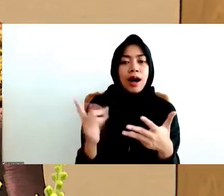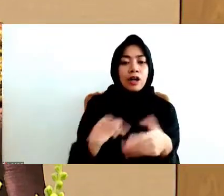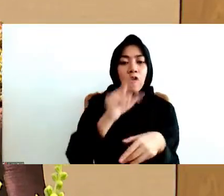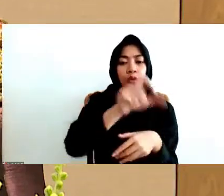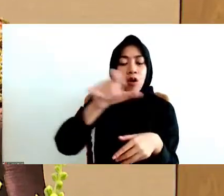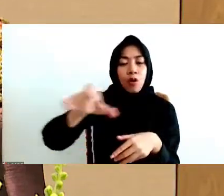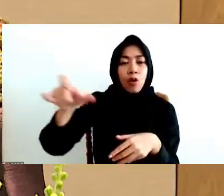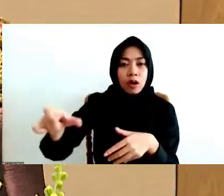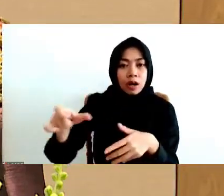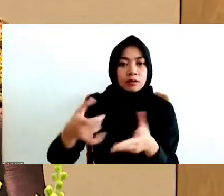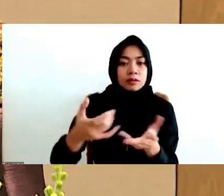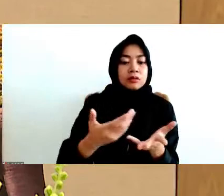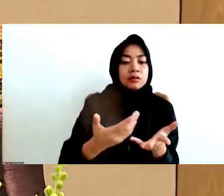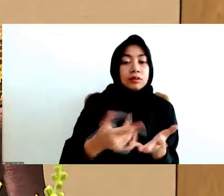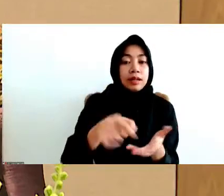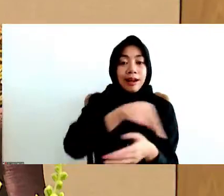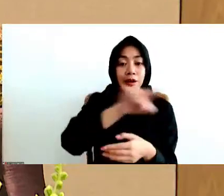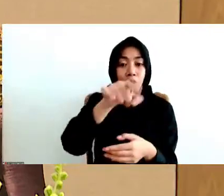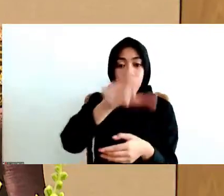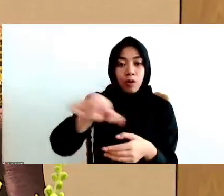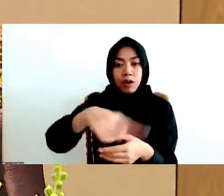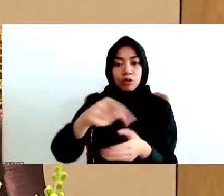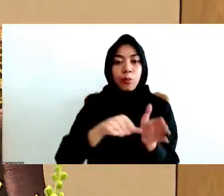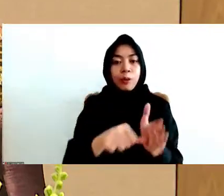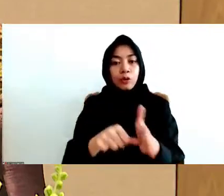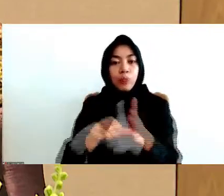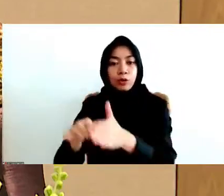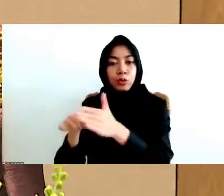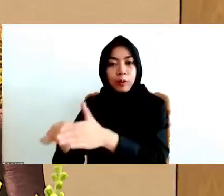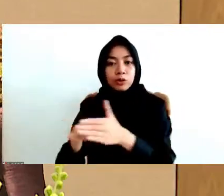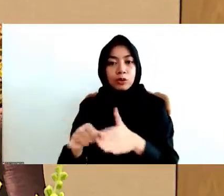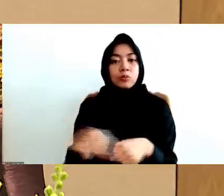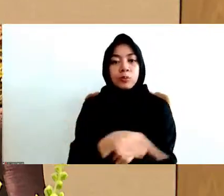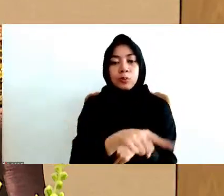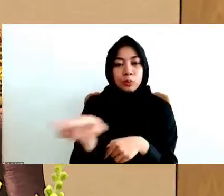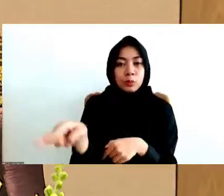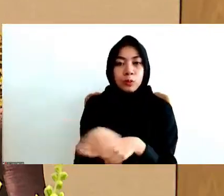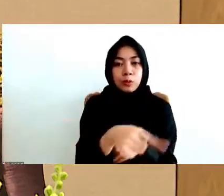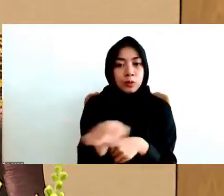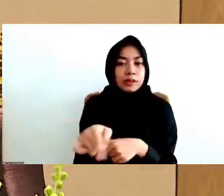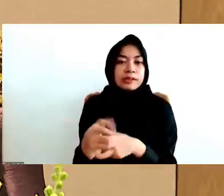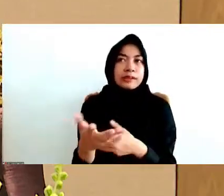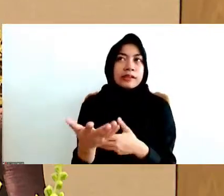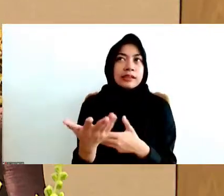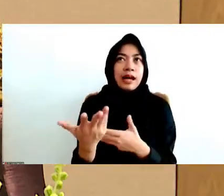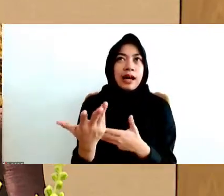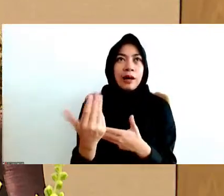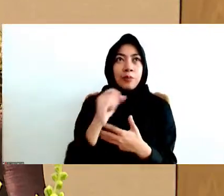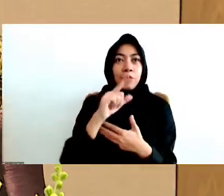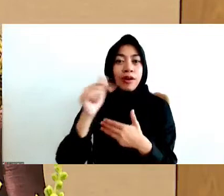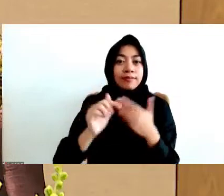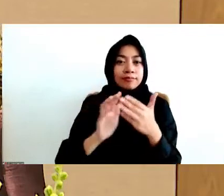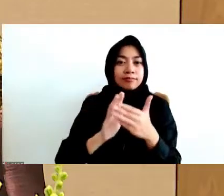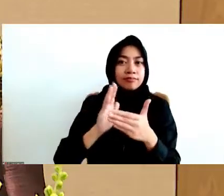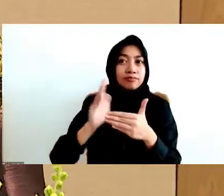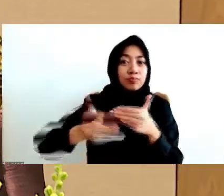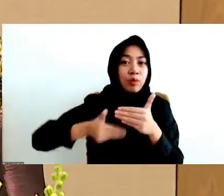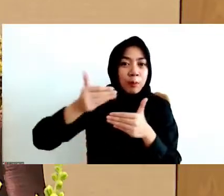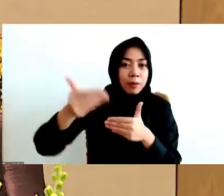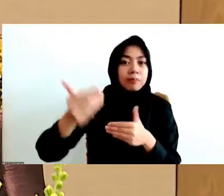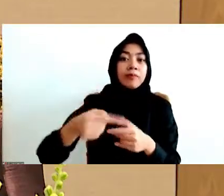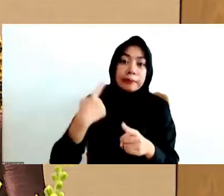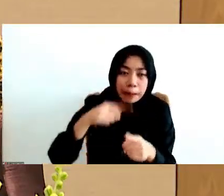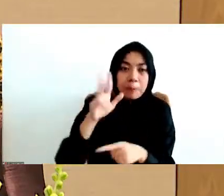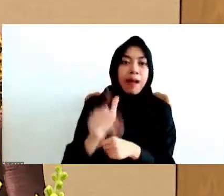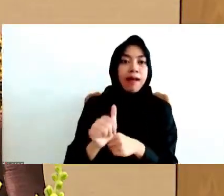that affected by the pandemic. But then in the next few months, government even more progressive moving with the